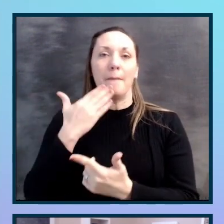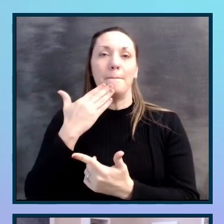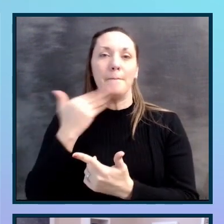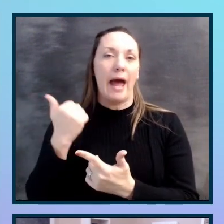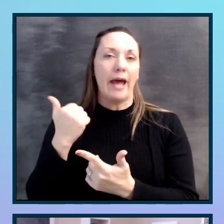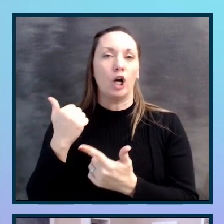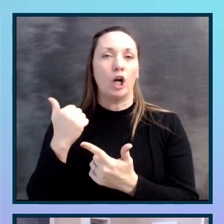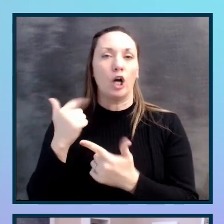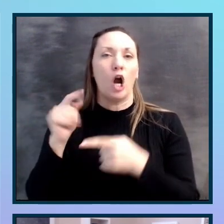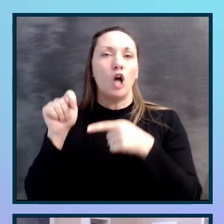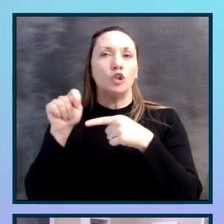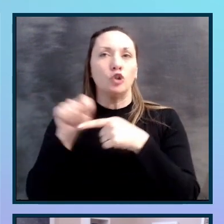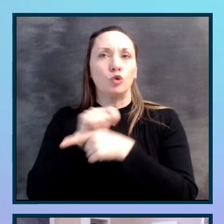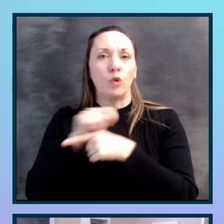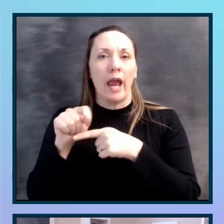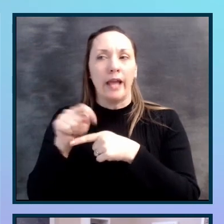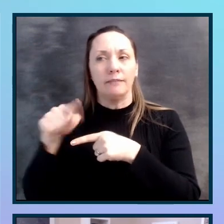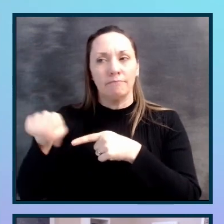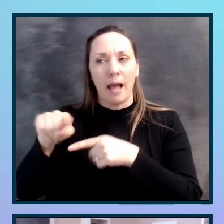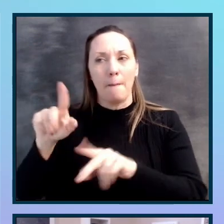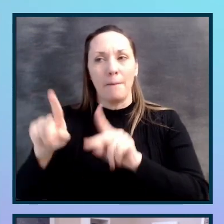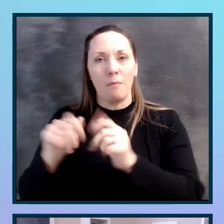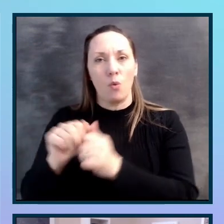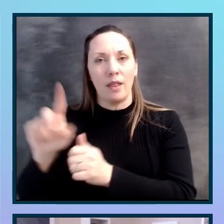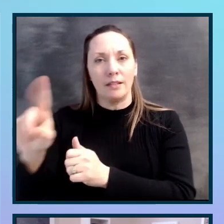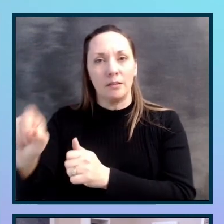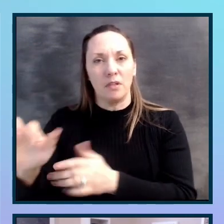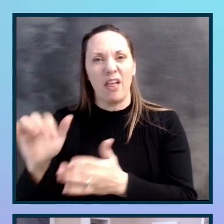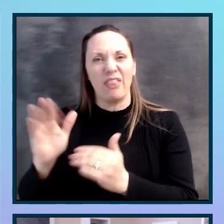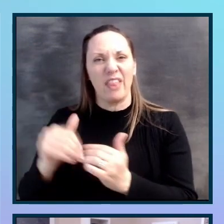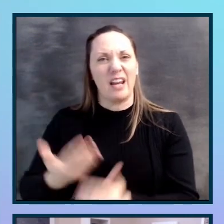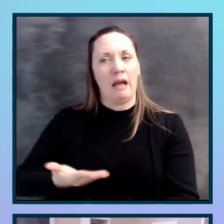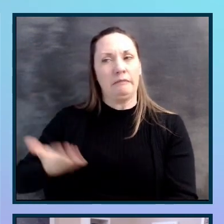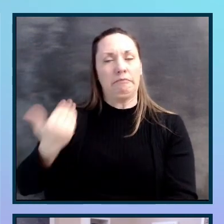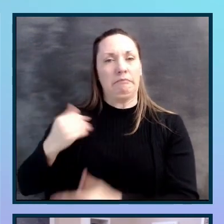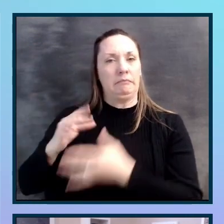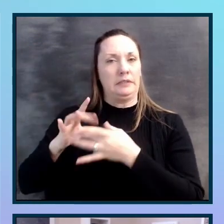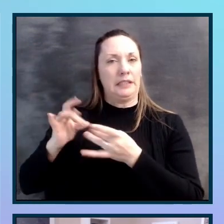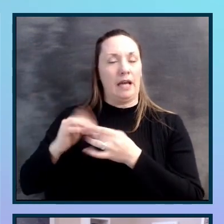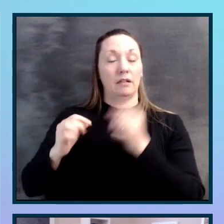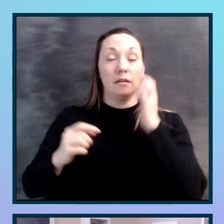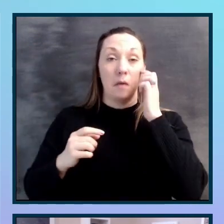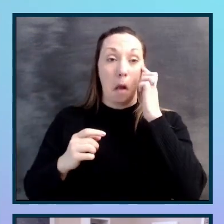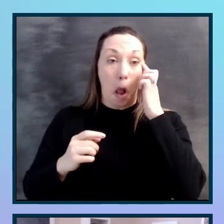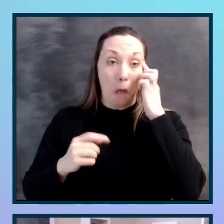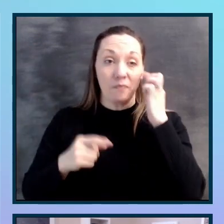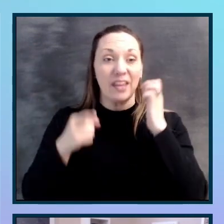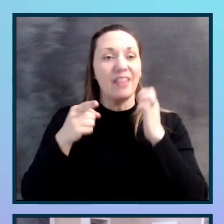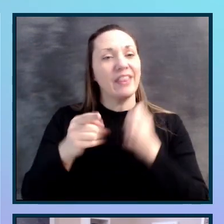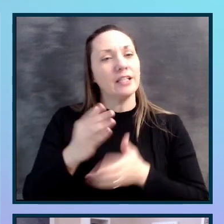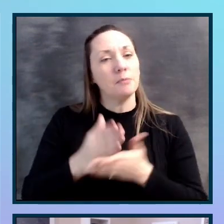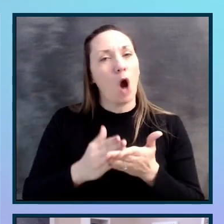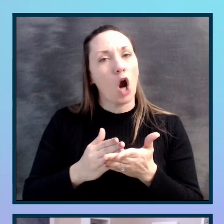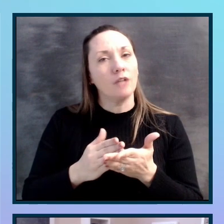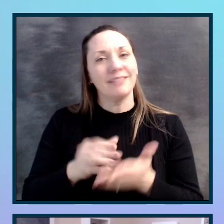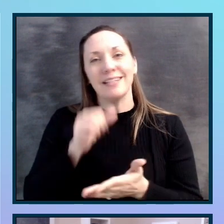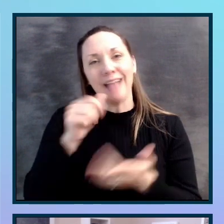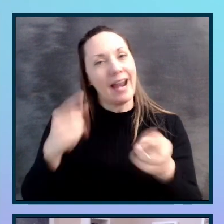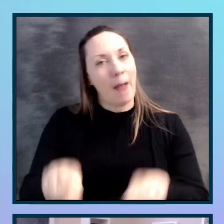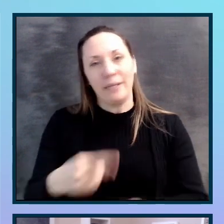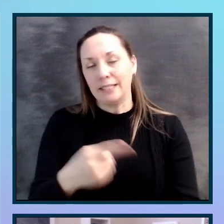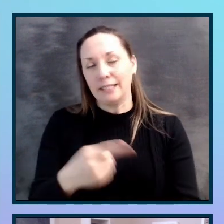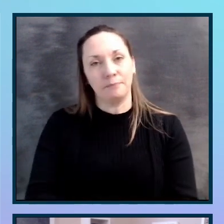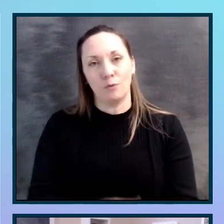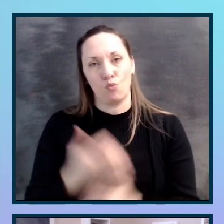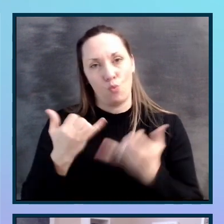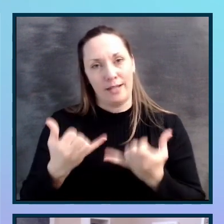trained on people with disabilities that I have cited previously, this part of it is not happening